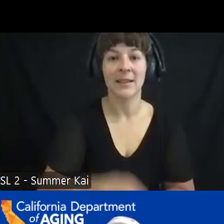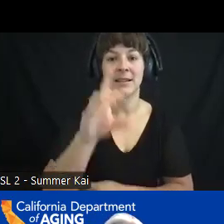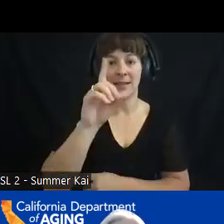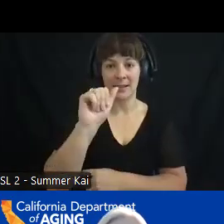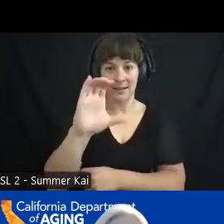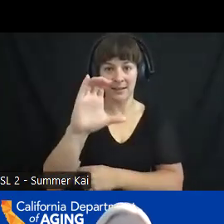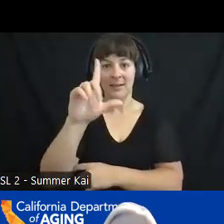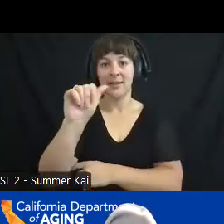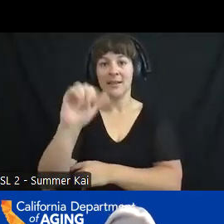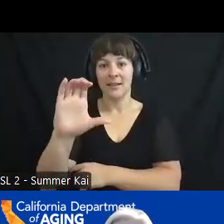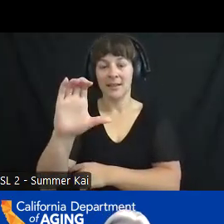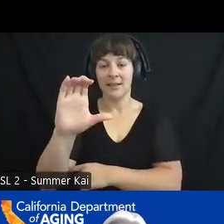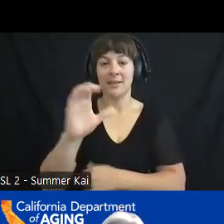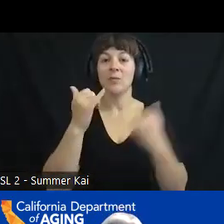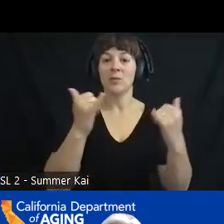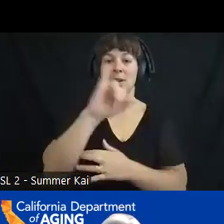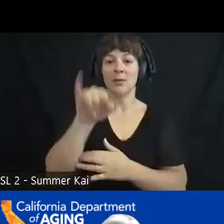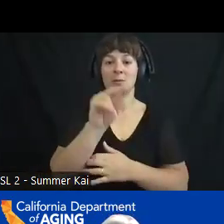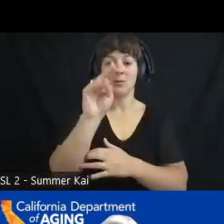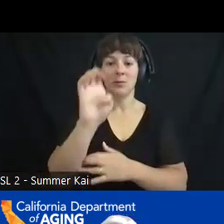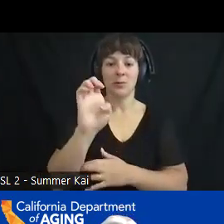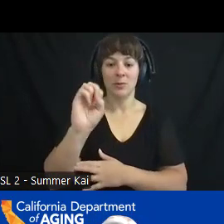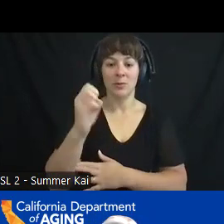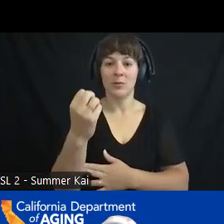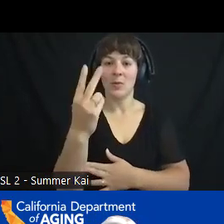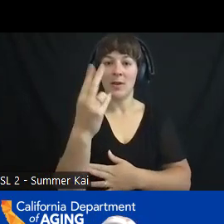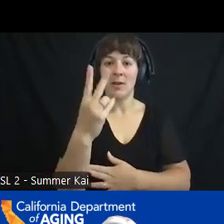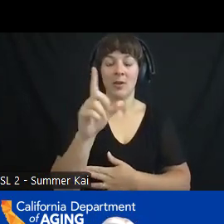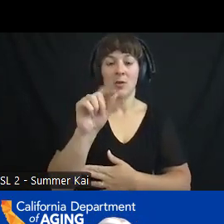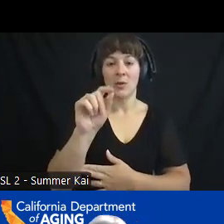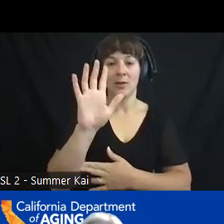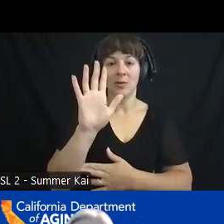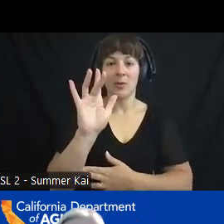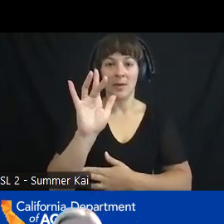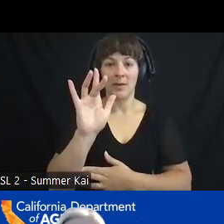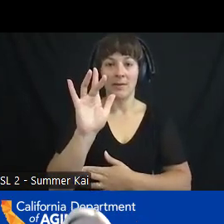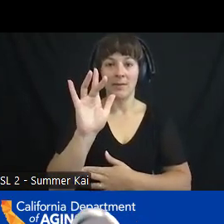DACLAC. Today is June 12th, 2025. Today is